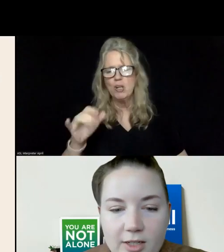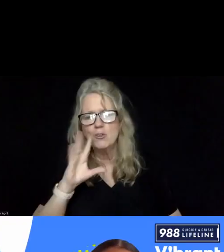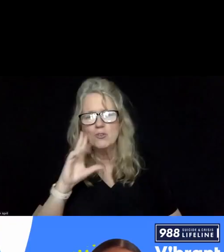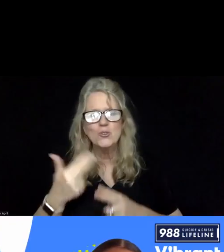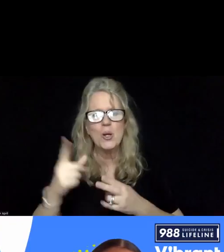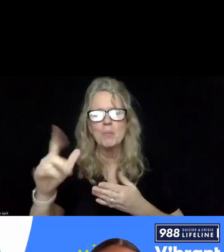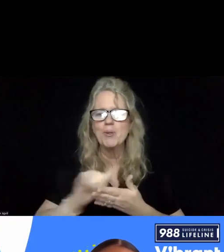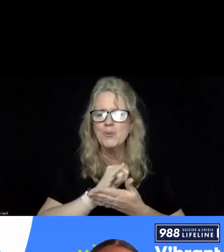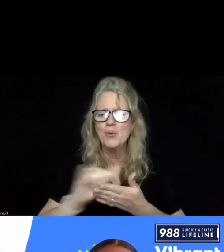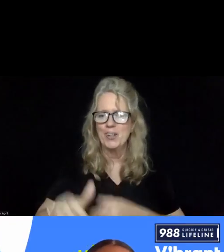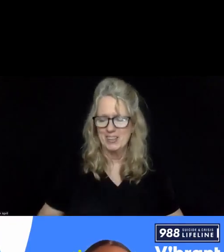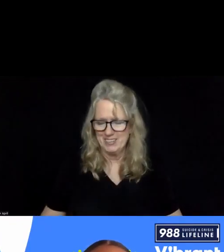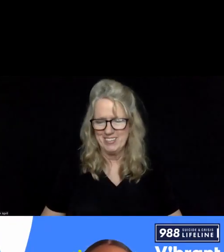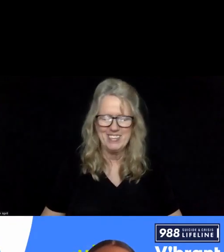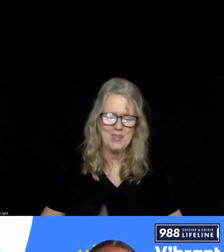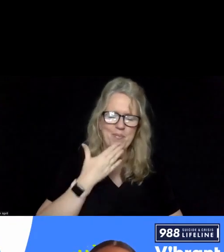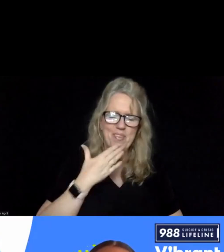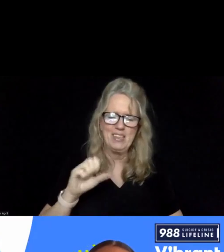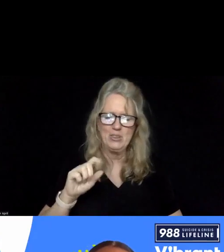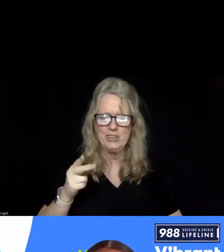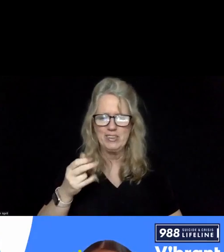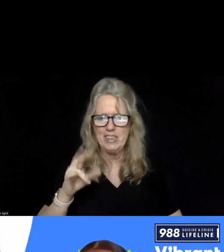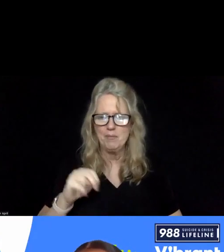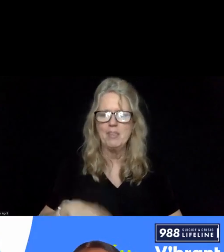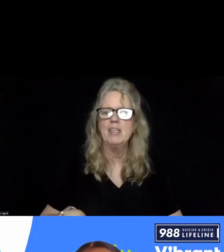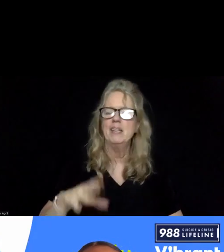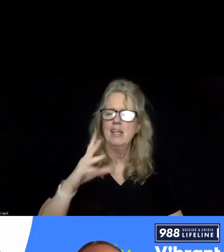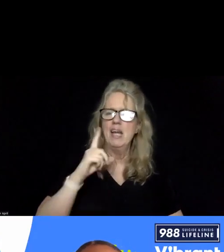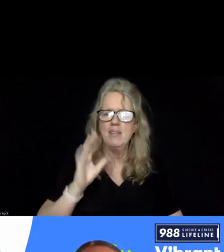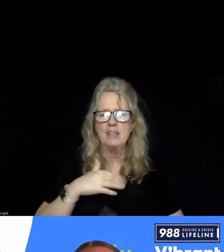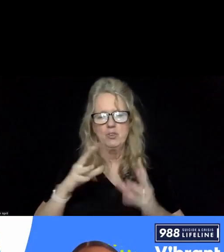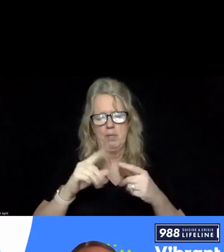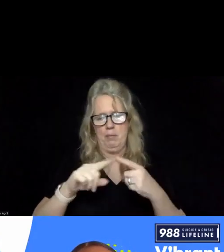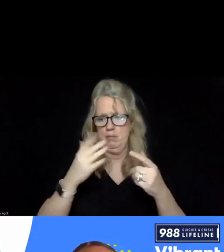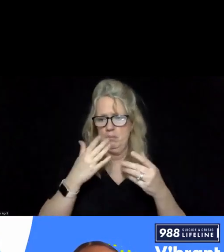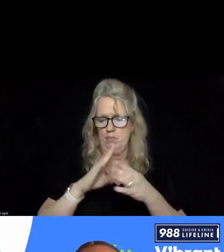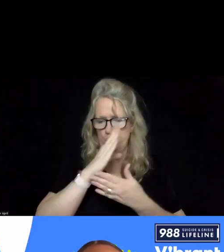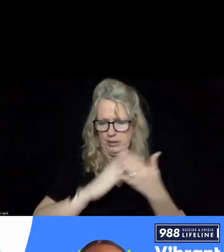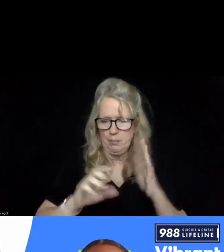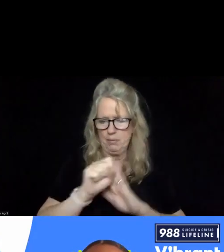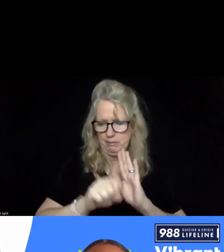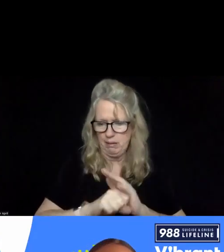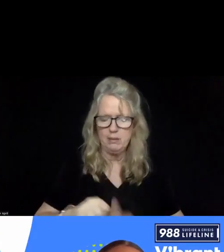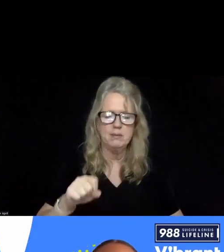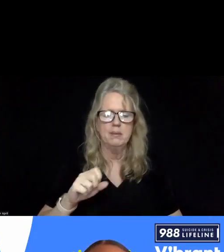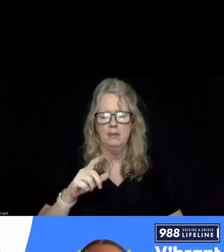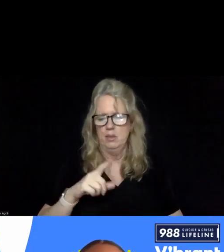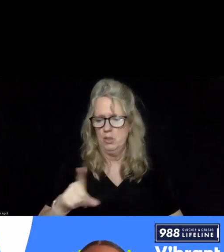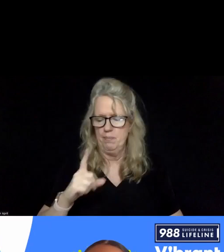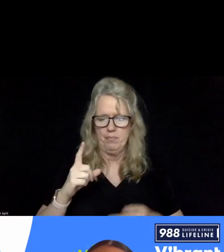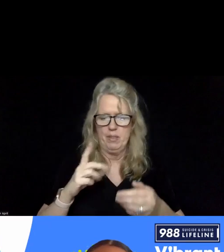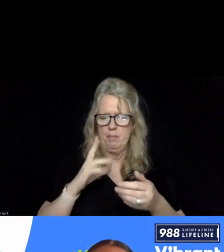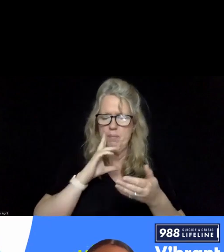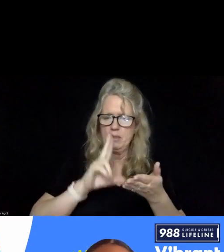York. Thank you, Stephanie. So as session has been closing for some states, they're kind of starting to sign,